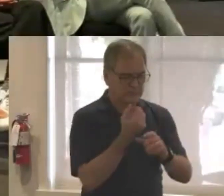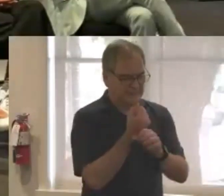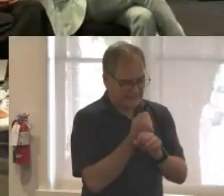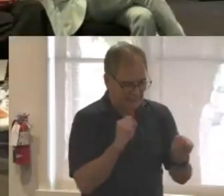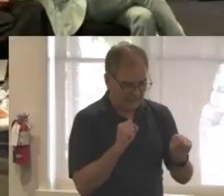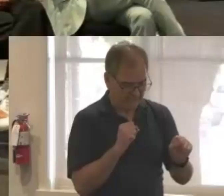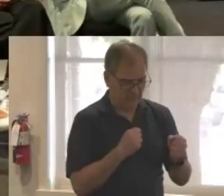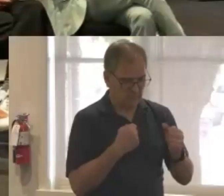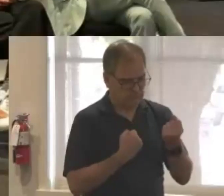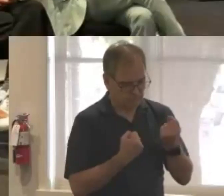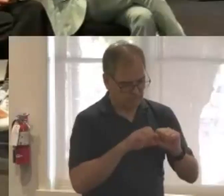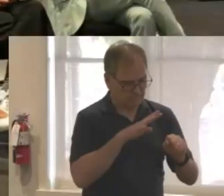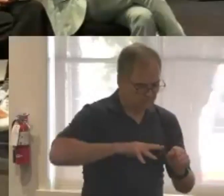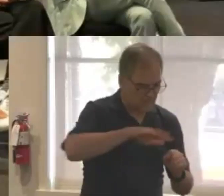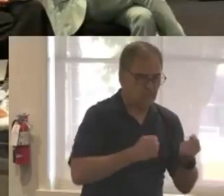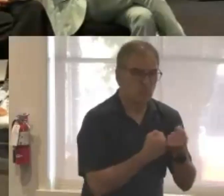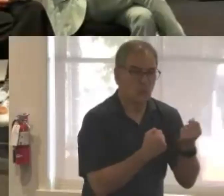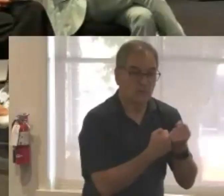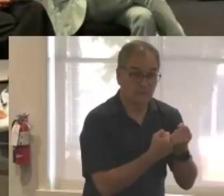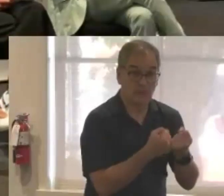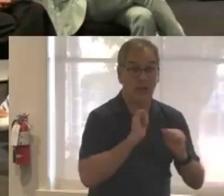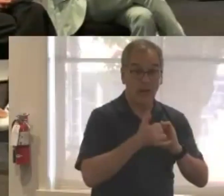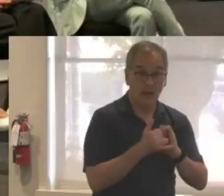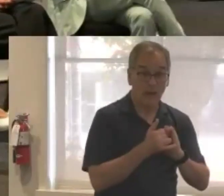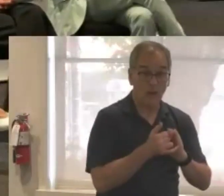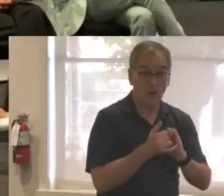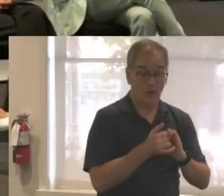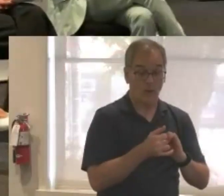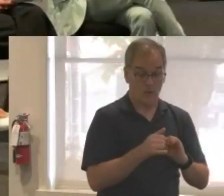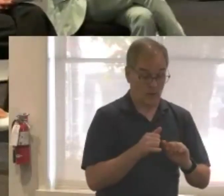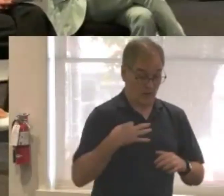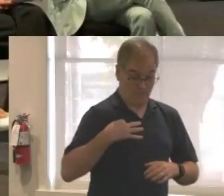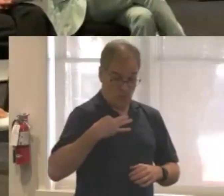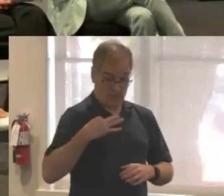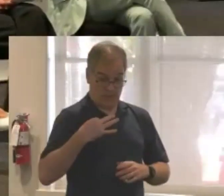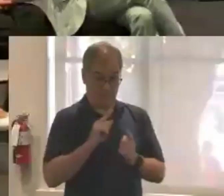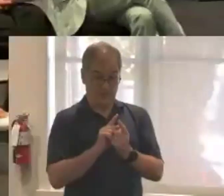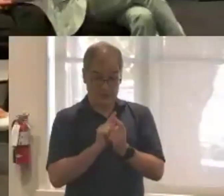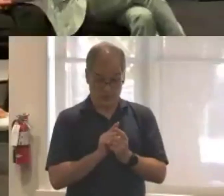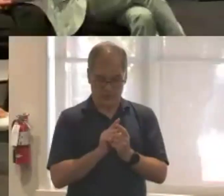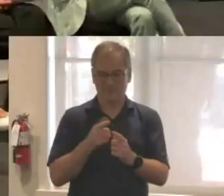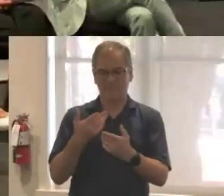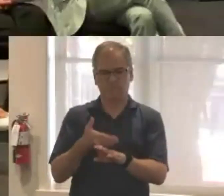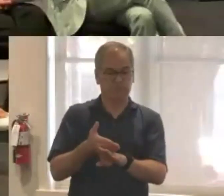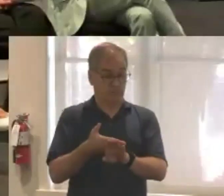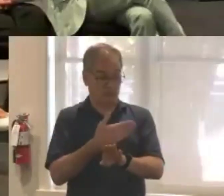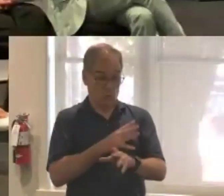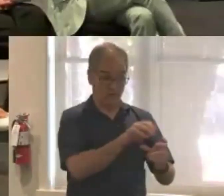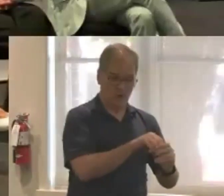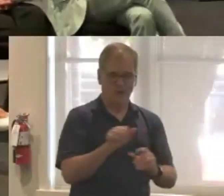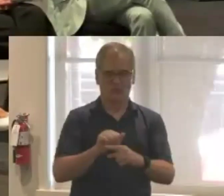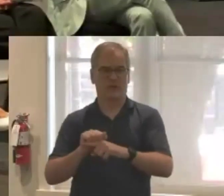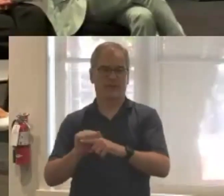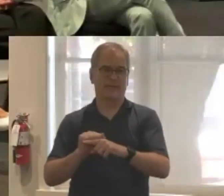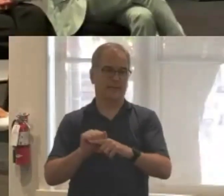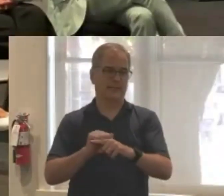volunteers is that all of our volunteer mentors undergo cultural and diversity training that builds knowledge and awareness, preparing them